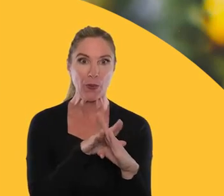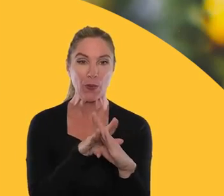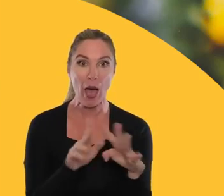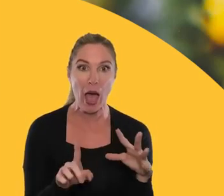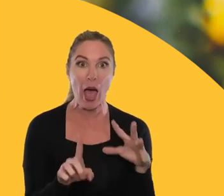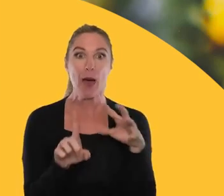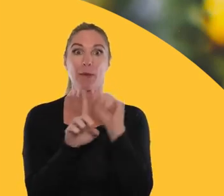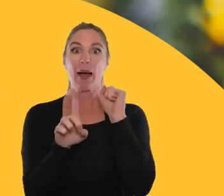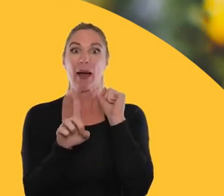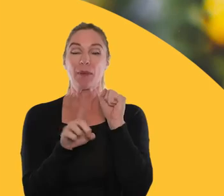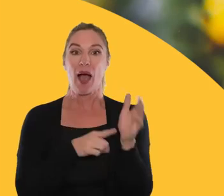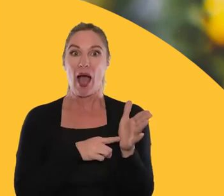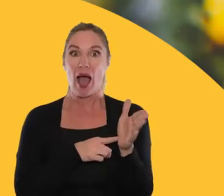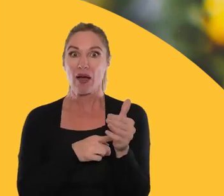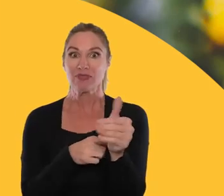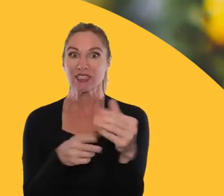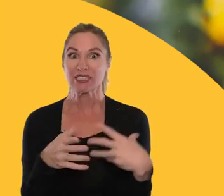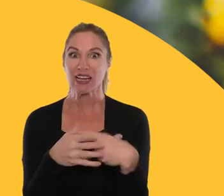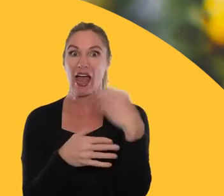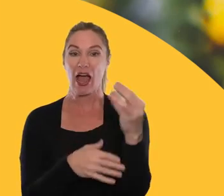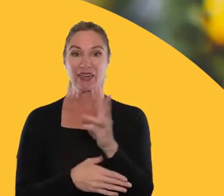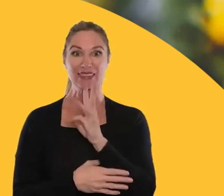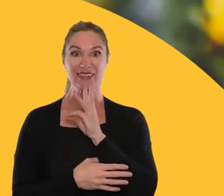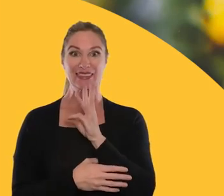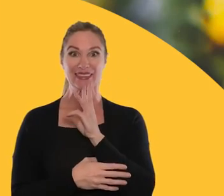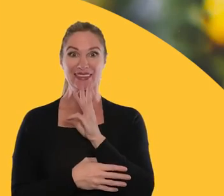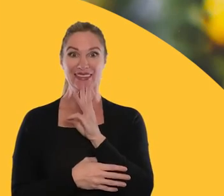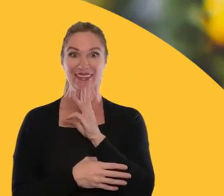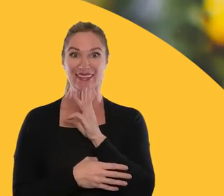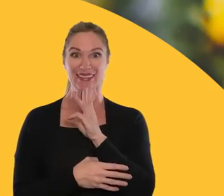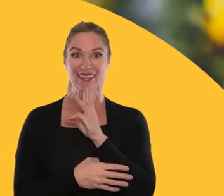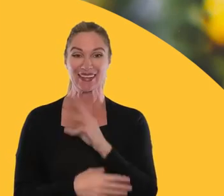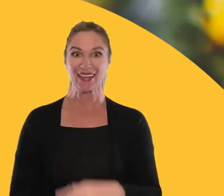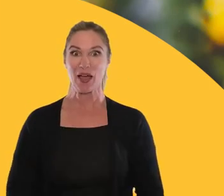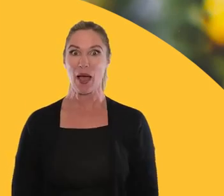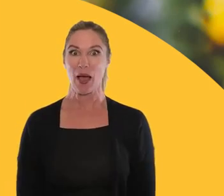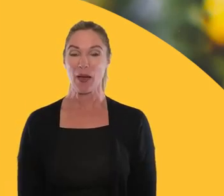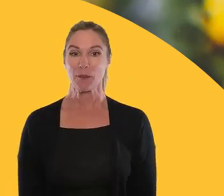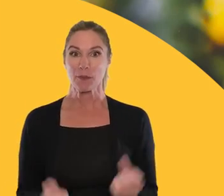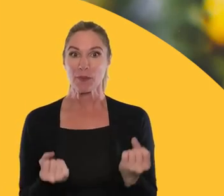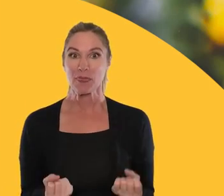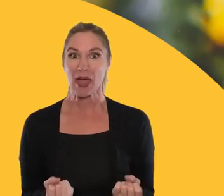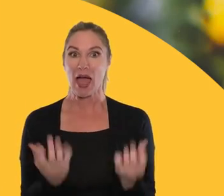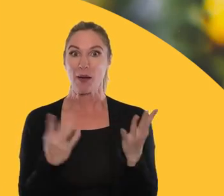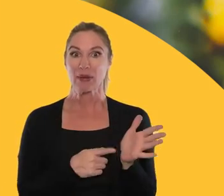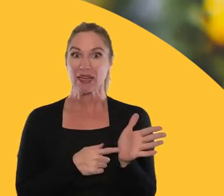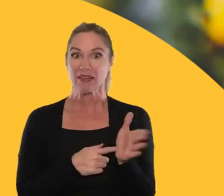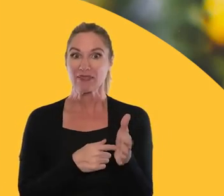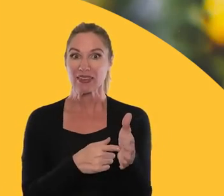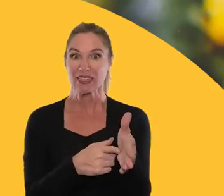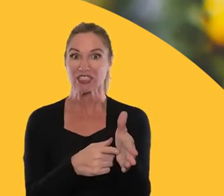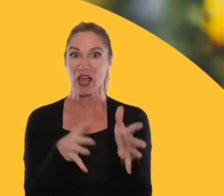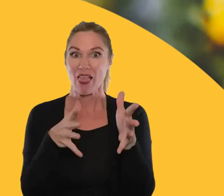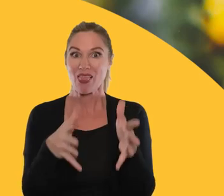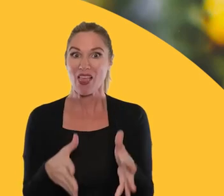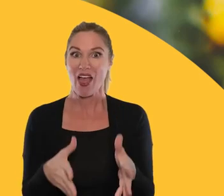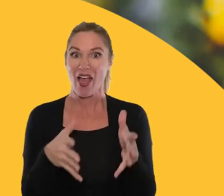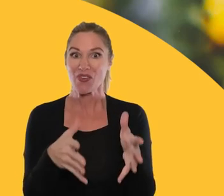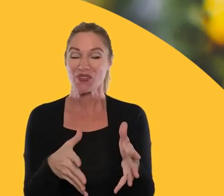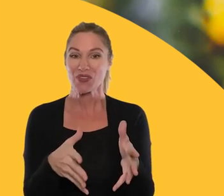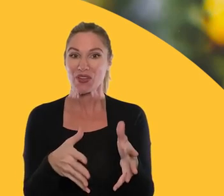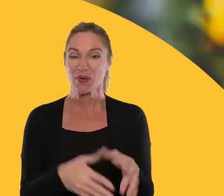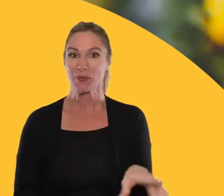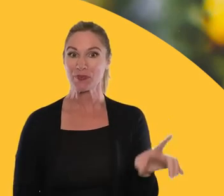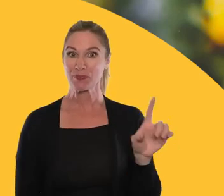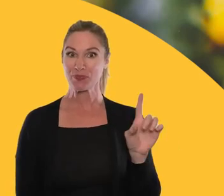can be, and snaps the fish right out of the sea. How many fish do we have left?